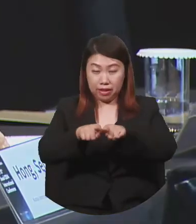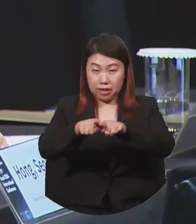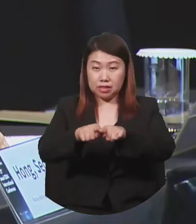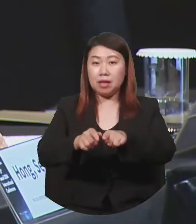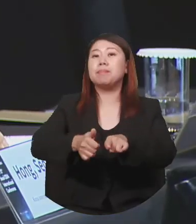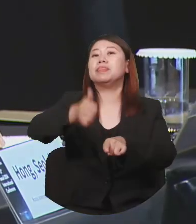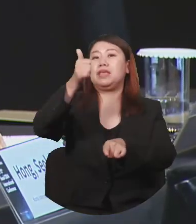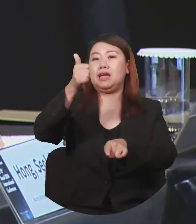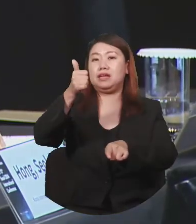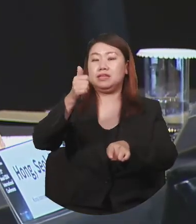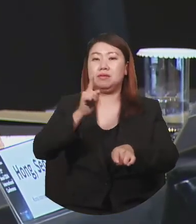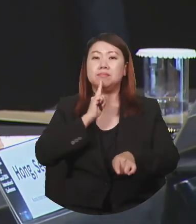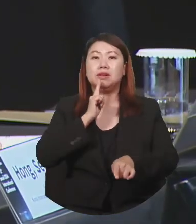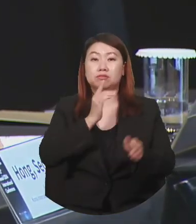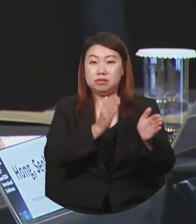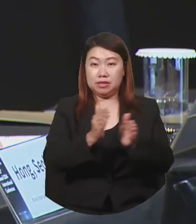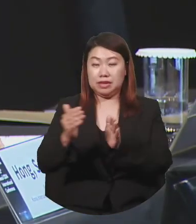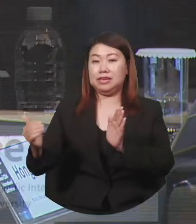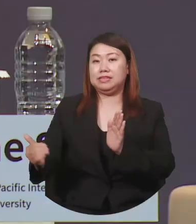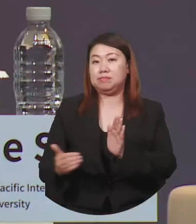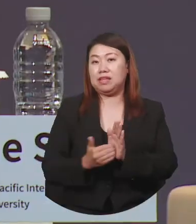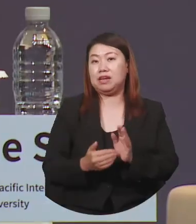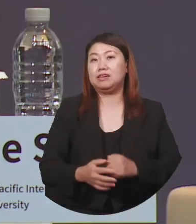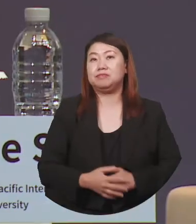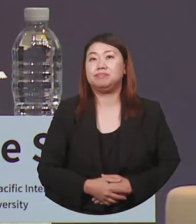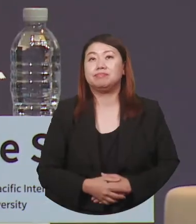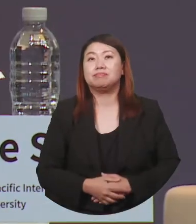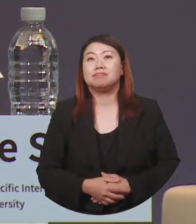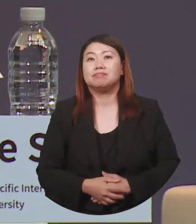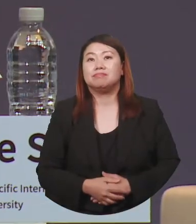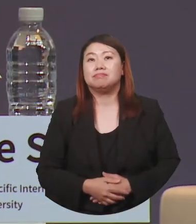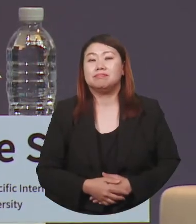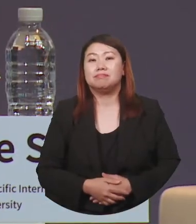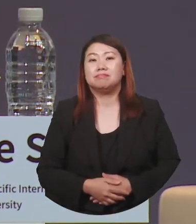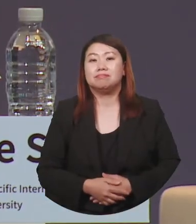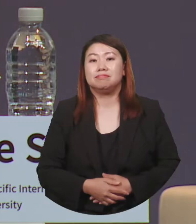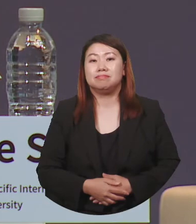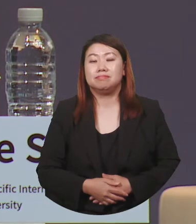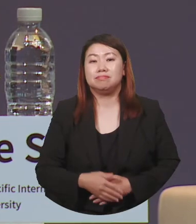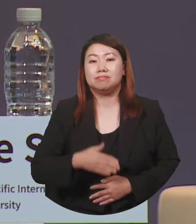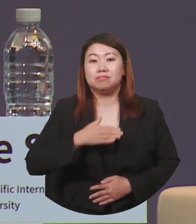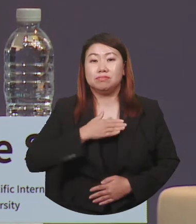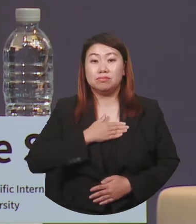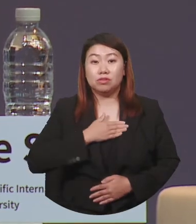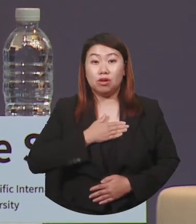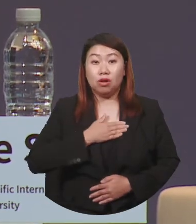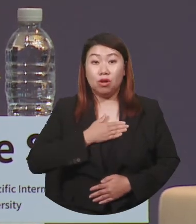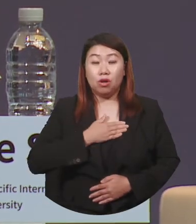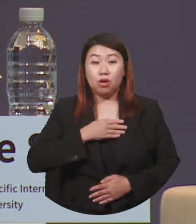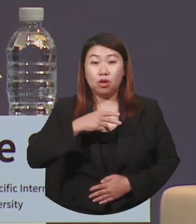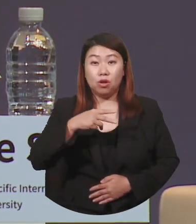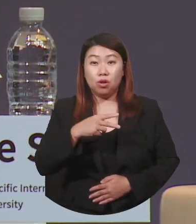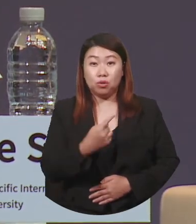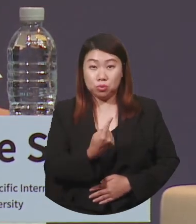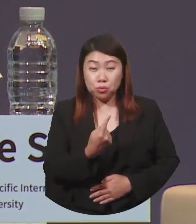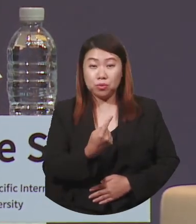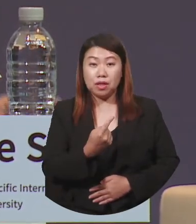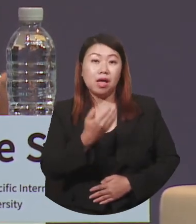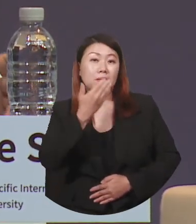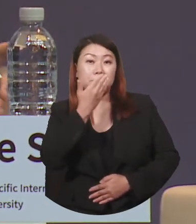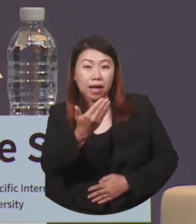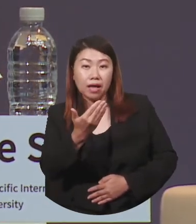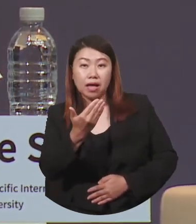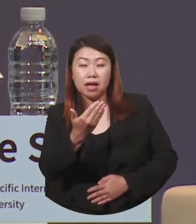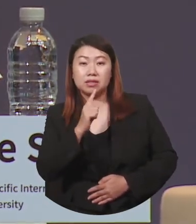you. Professor Clark? I was going to say just do it, but I don't want to copy a typical company